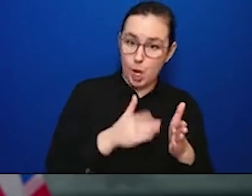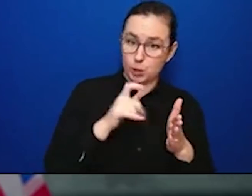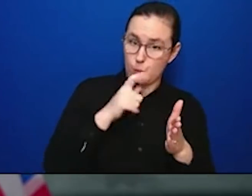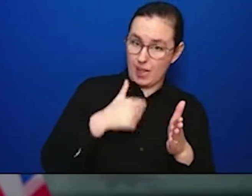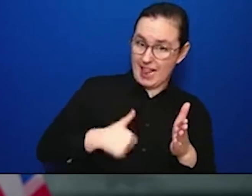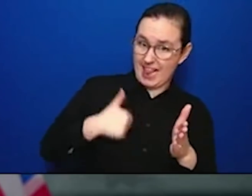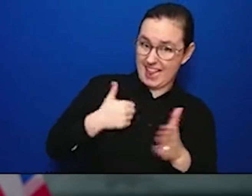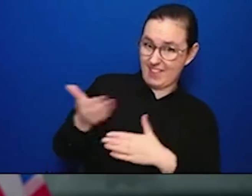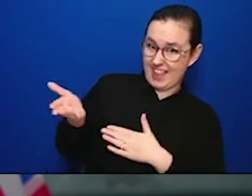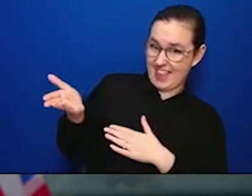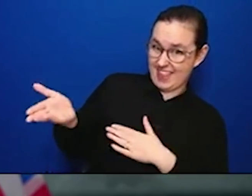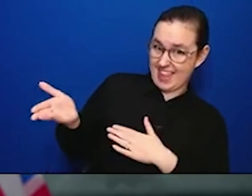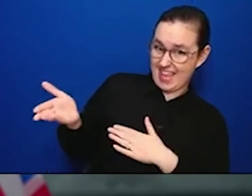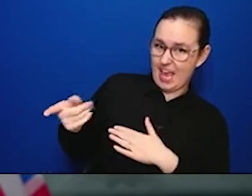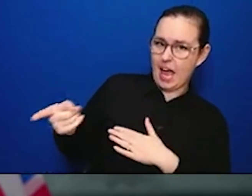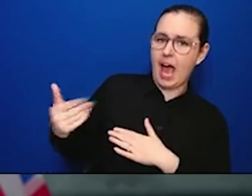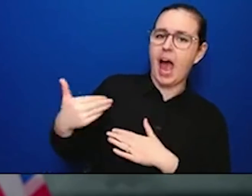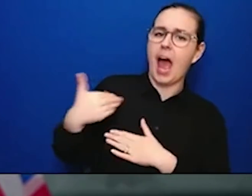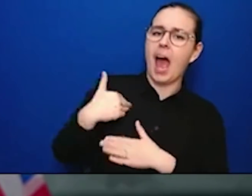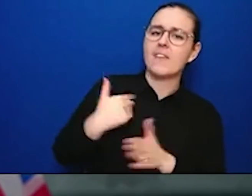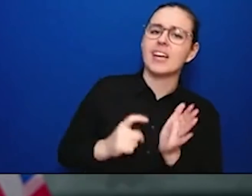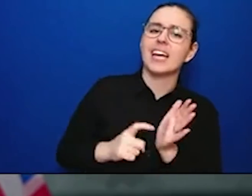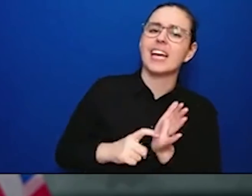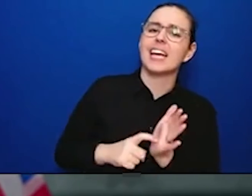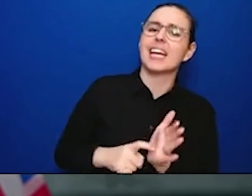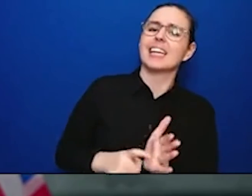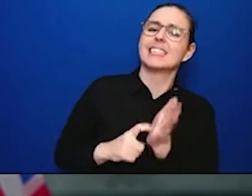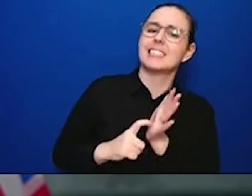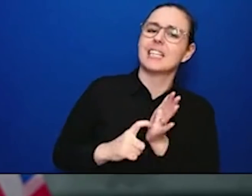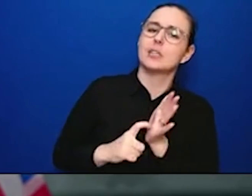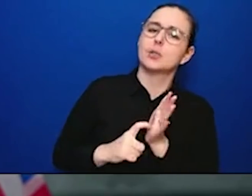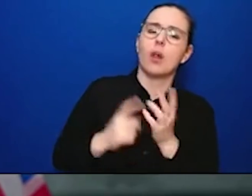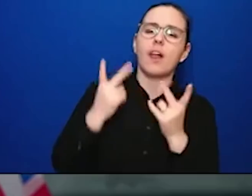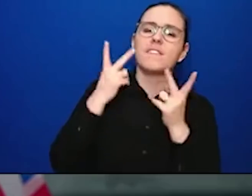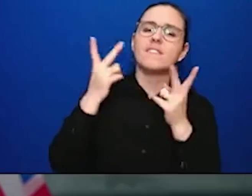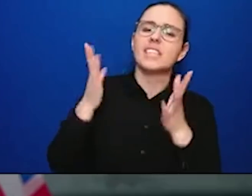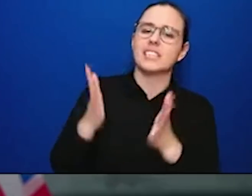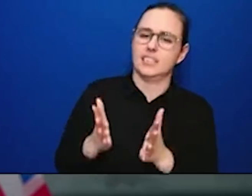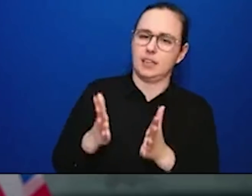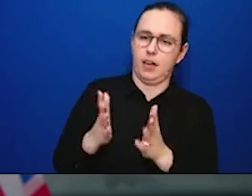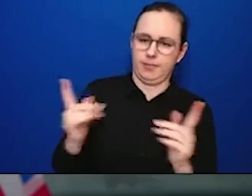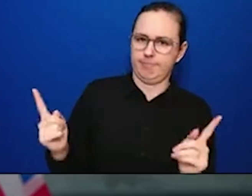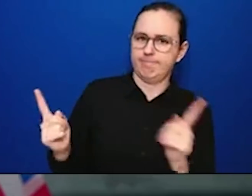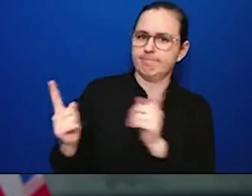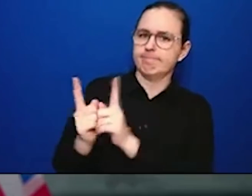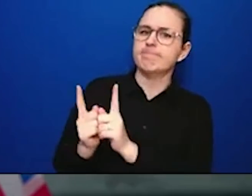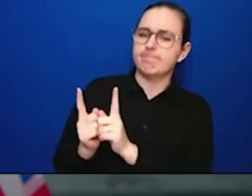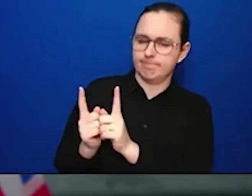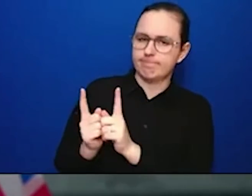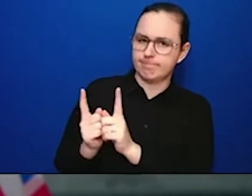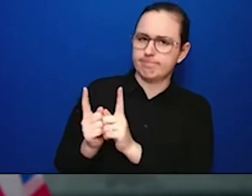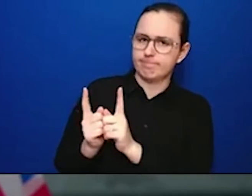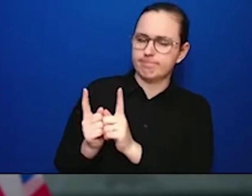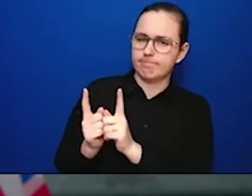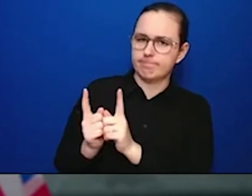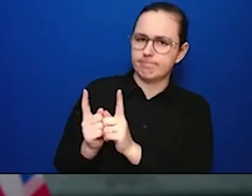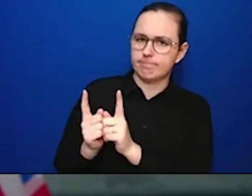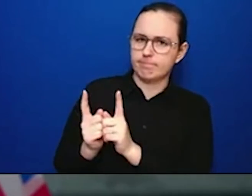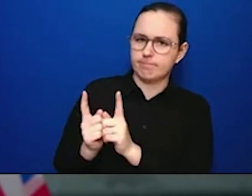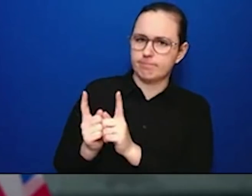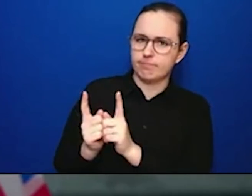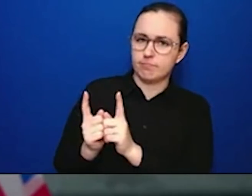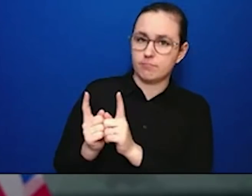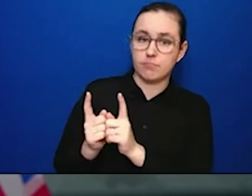visitor. As it stands, about 25% of long-term care residents have a designated essential visitor, and